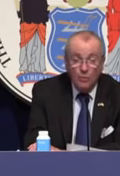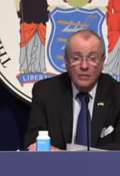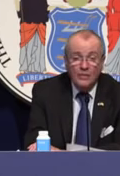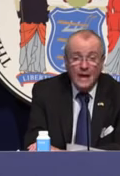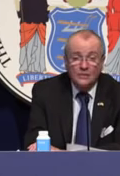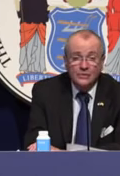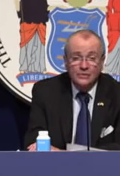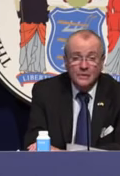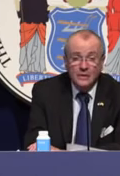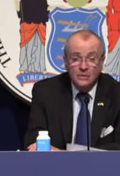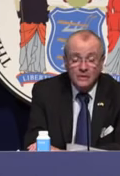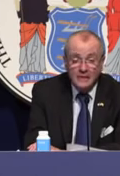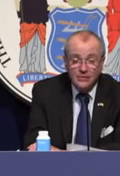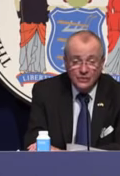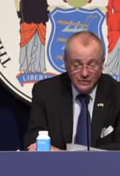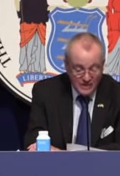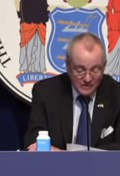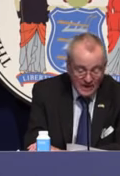There were